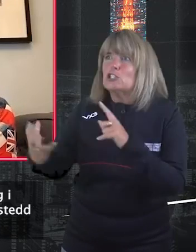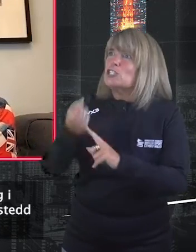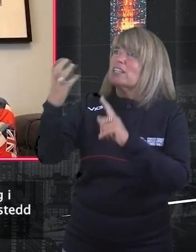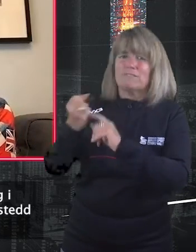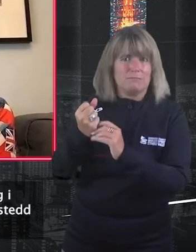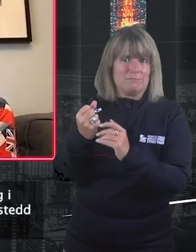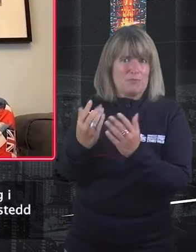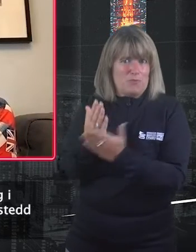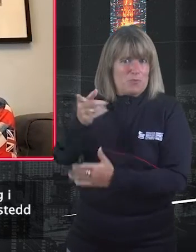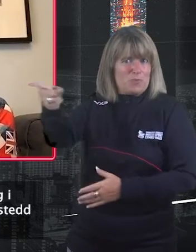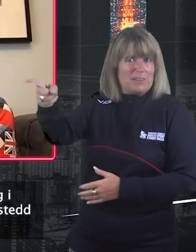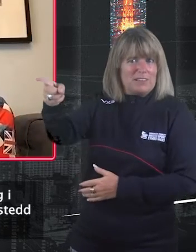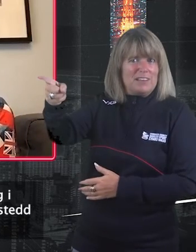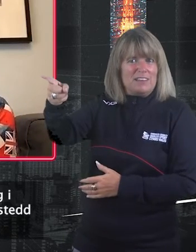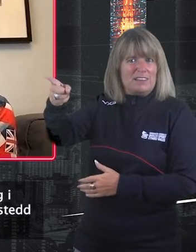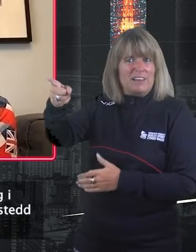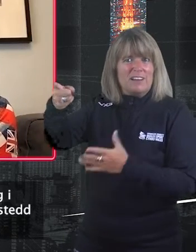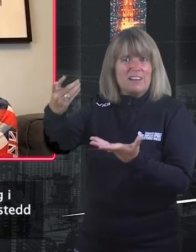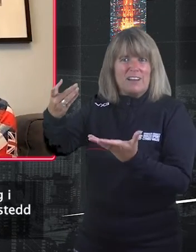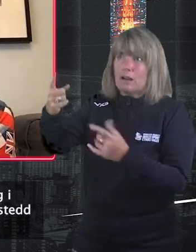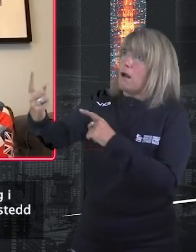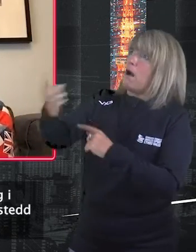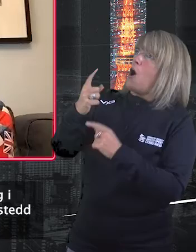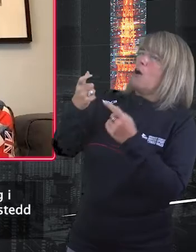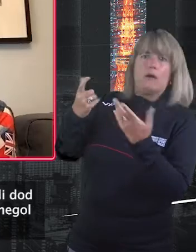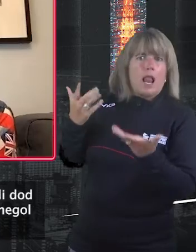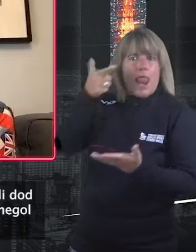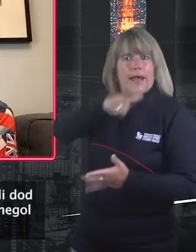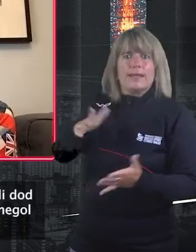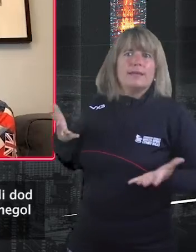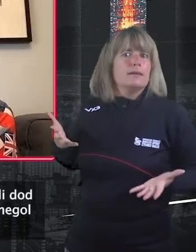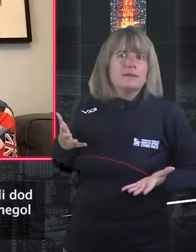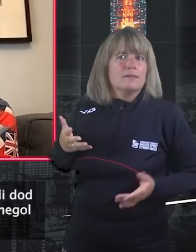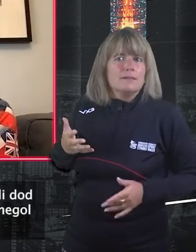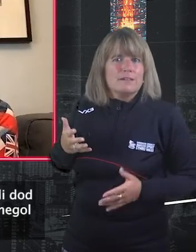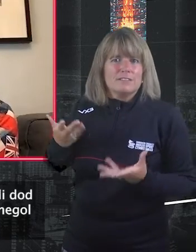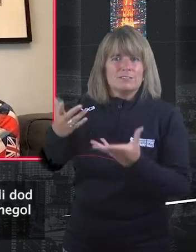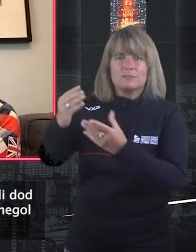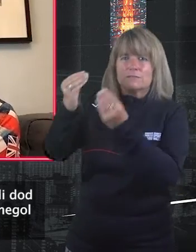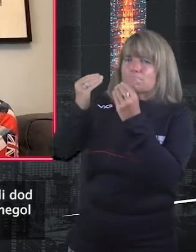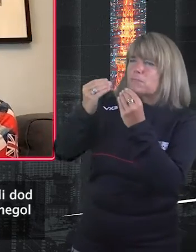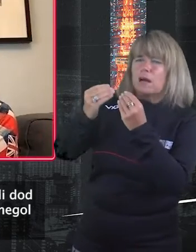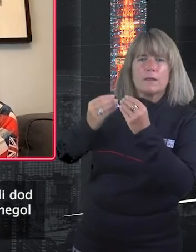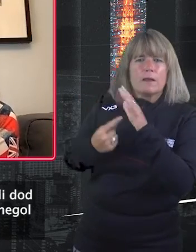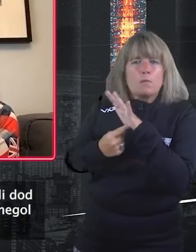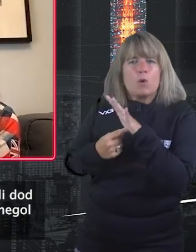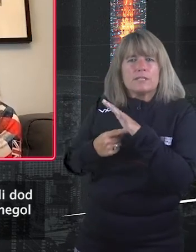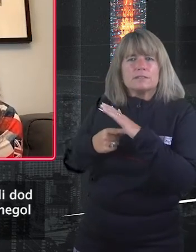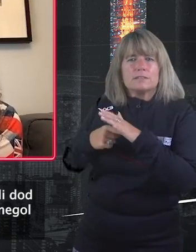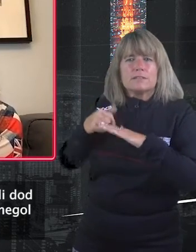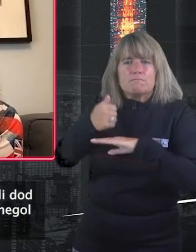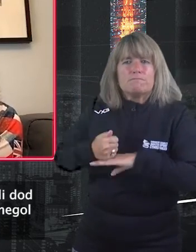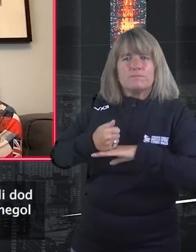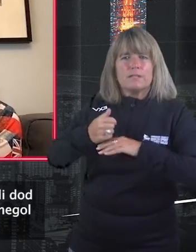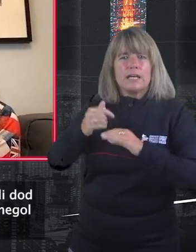think he had a huge influence on my life. I mean, for starters, I wouldn't be sat here today. I wouldn't have achieved things that I've achieved if it weren't for him even approaching me that day, let